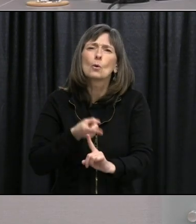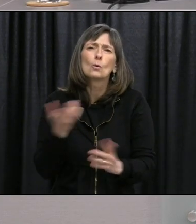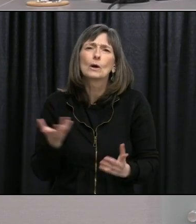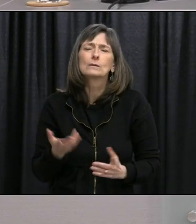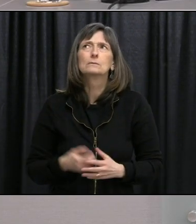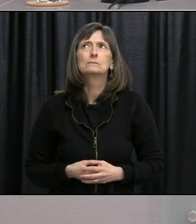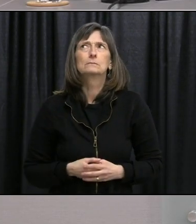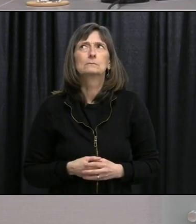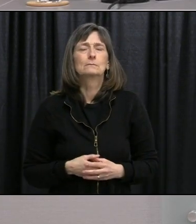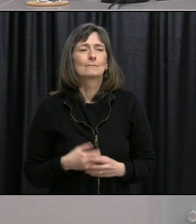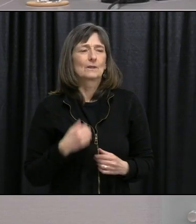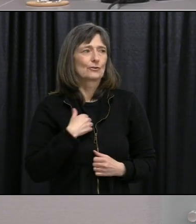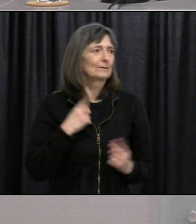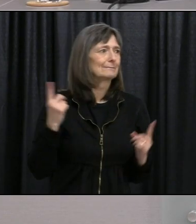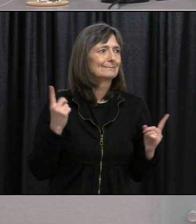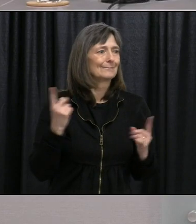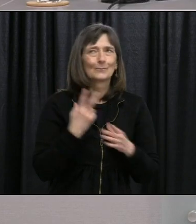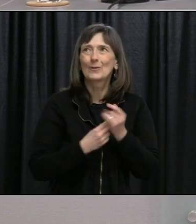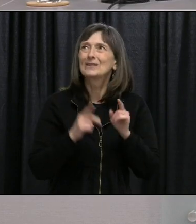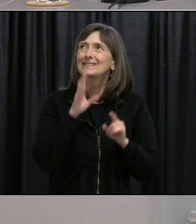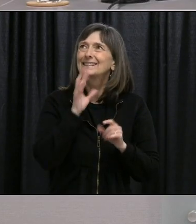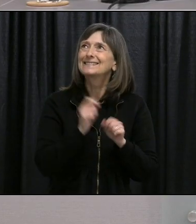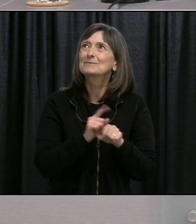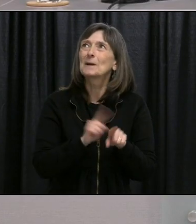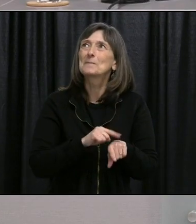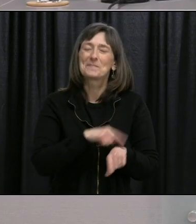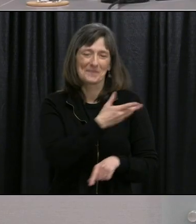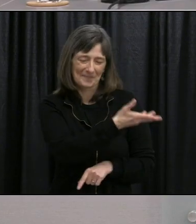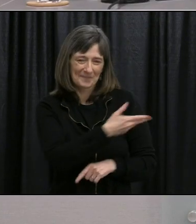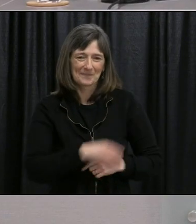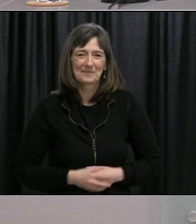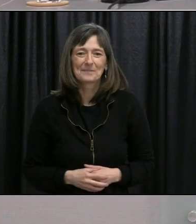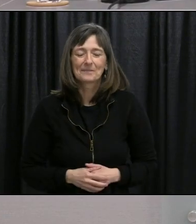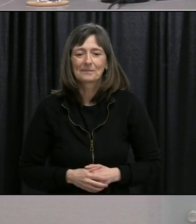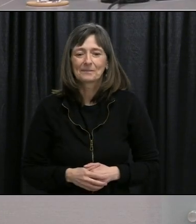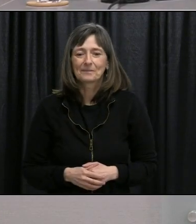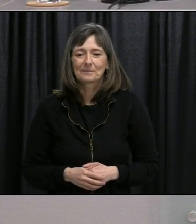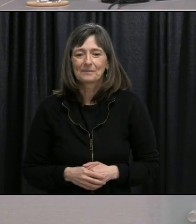So I would see. sorry. Janet, No. after you. No,